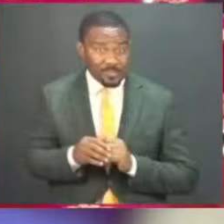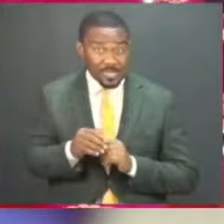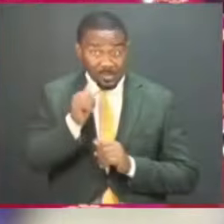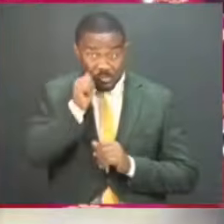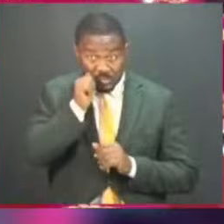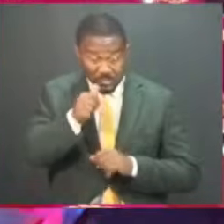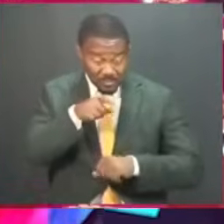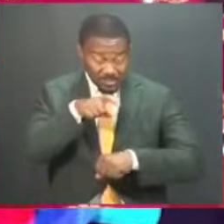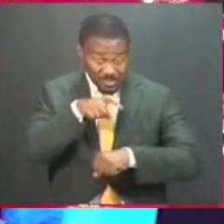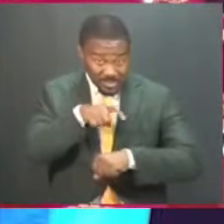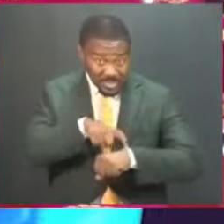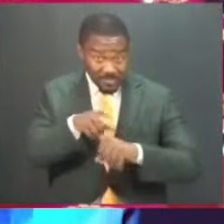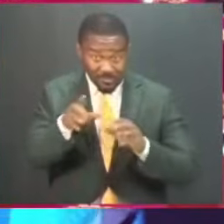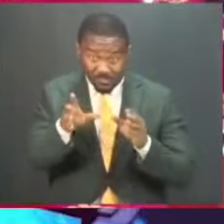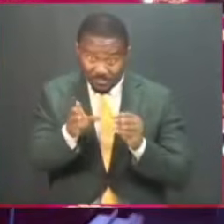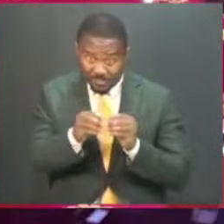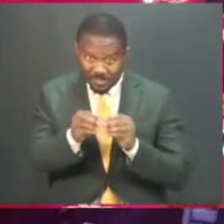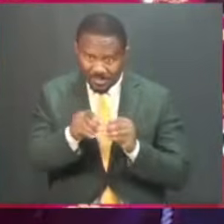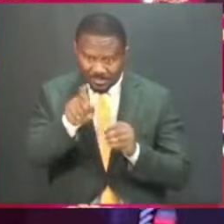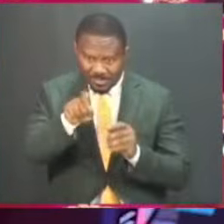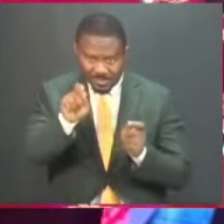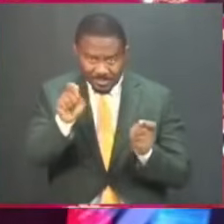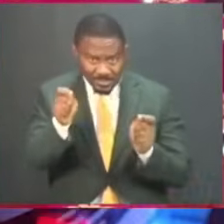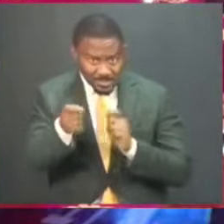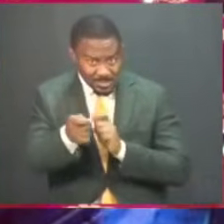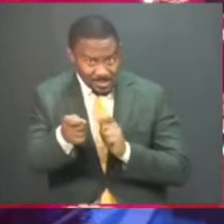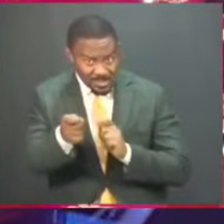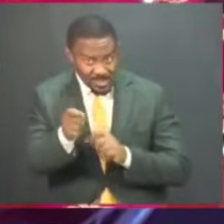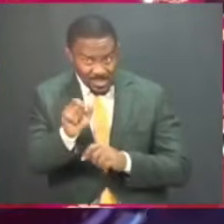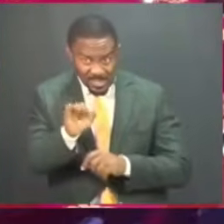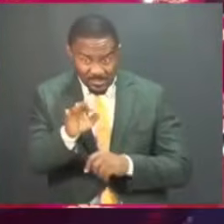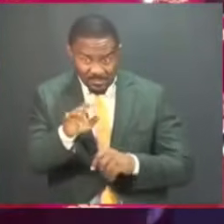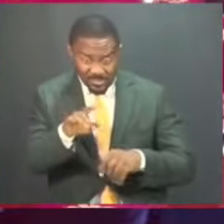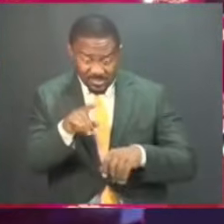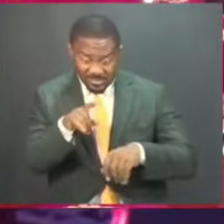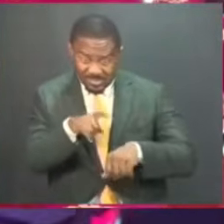tomorrow. Because if we have to start sitting at 2,